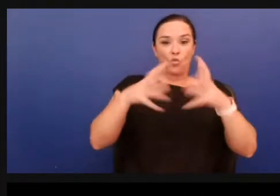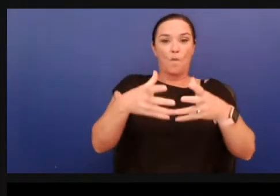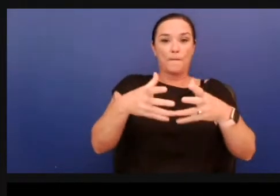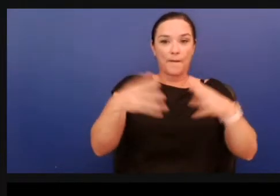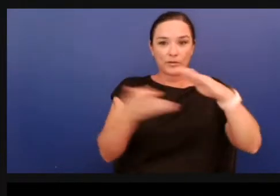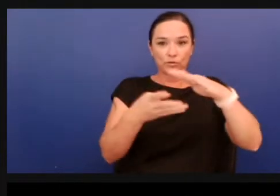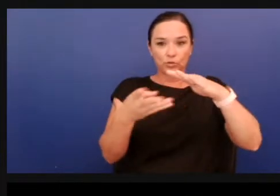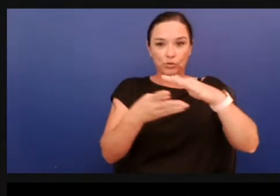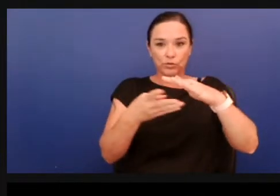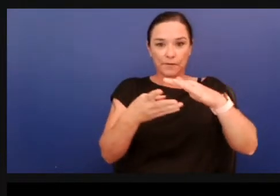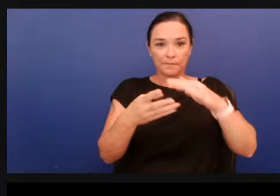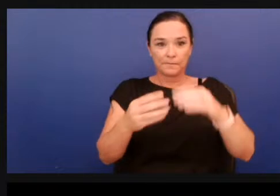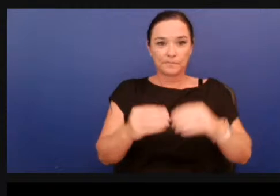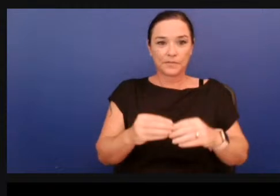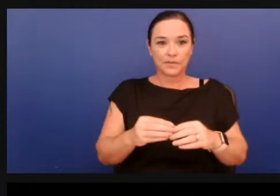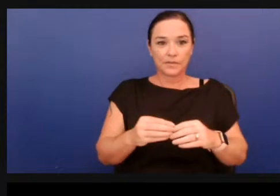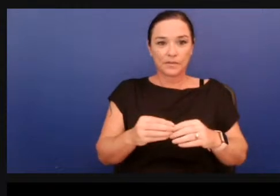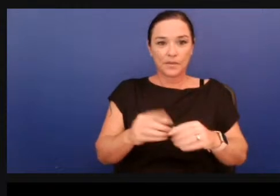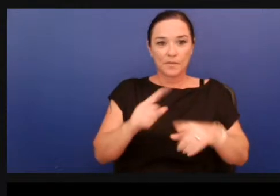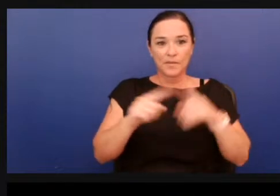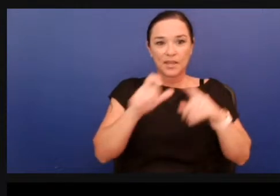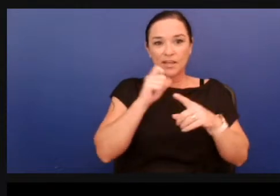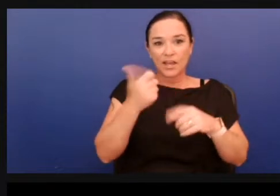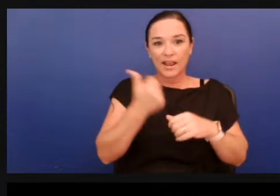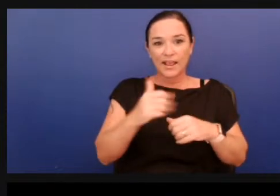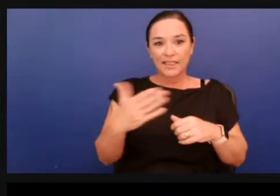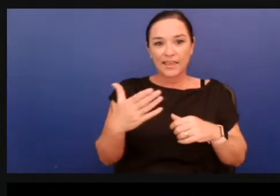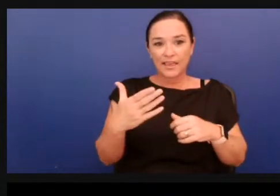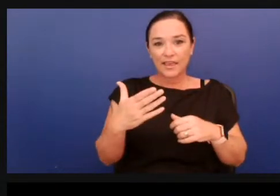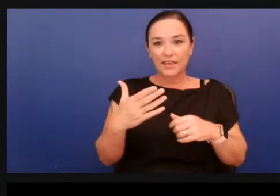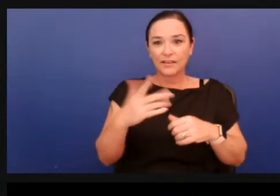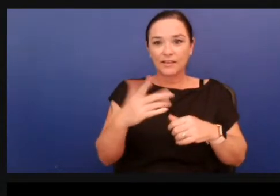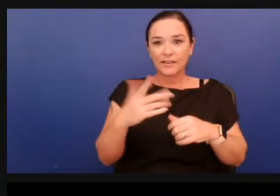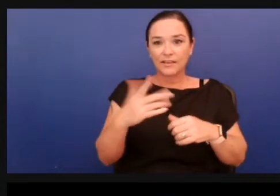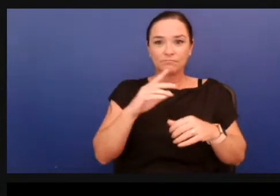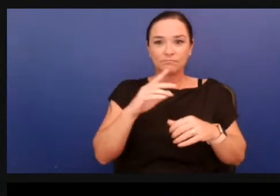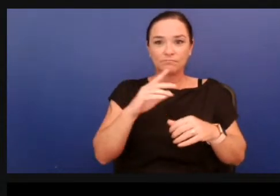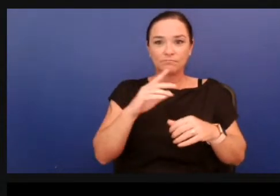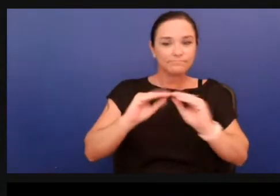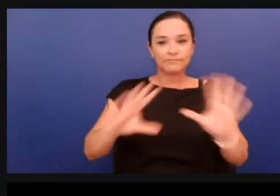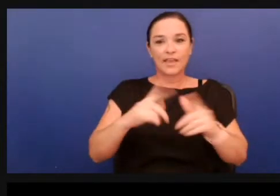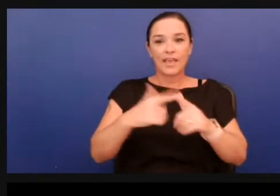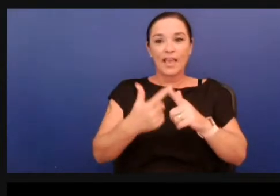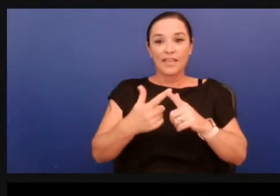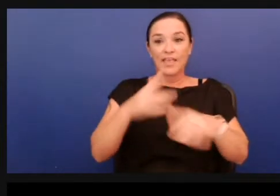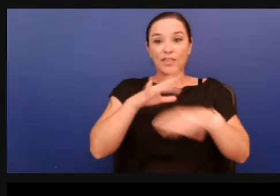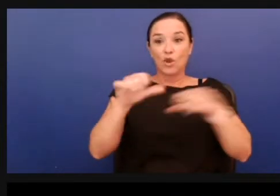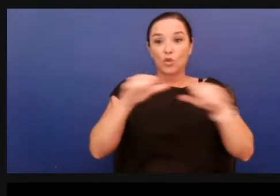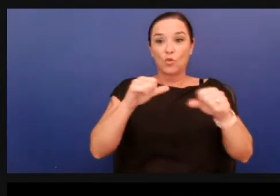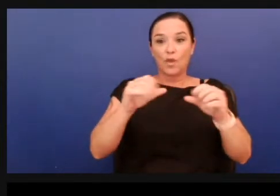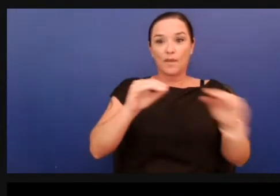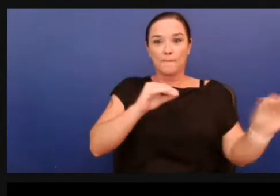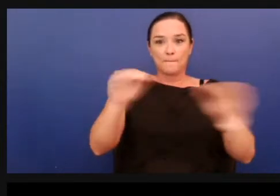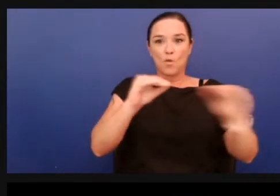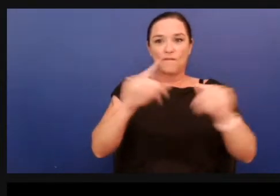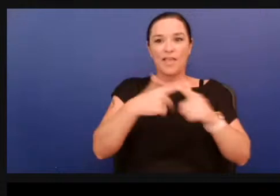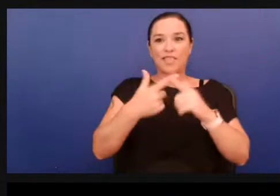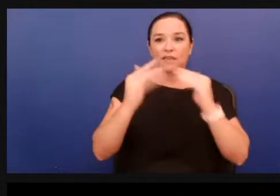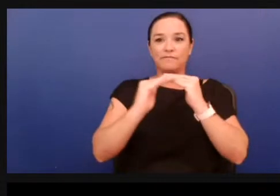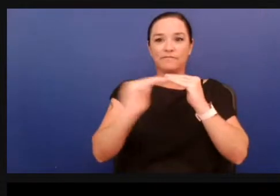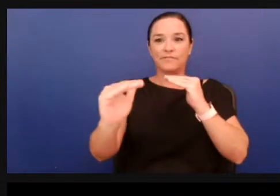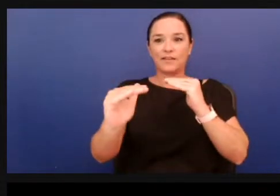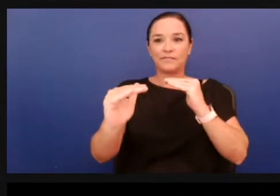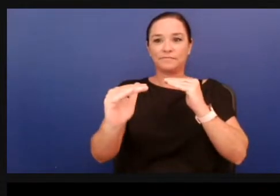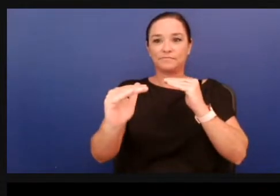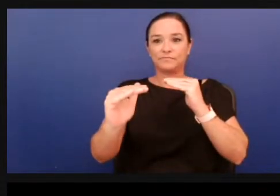anything definitive. Earthquake shook it a lot, and it's been pretty flat, and if anything, still coming down since then.